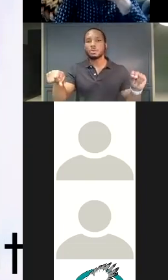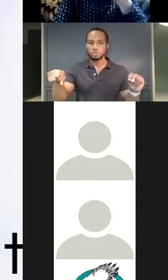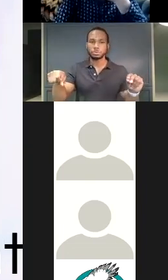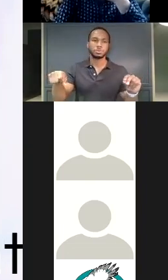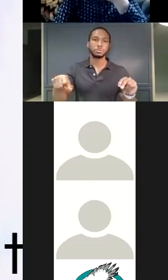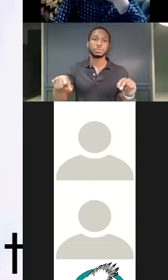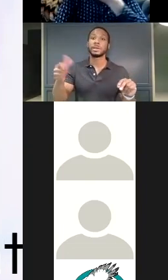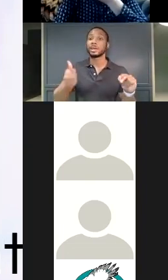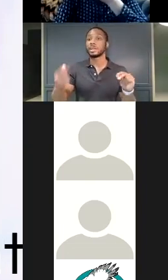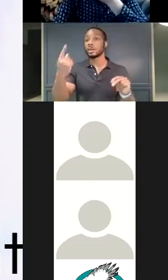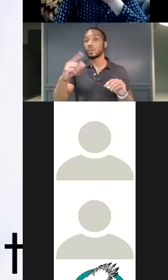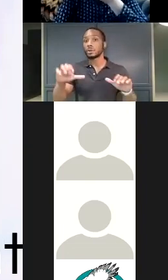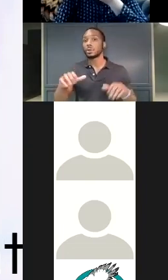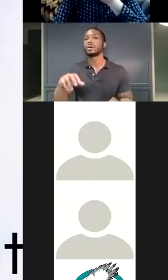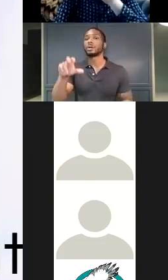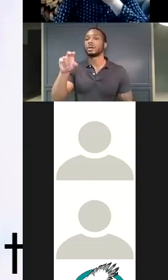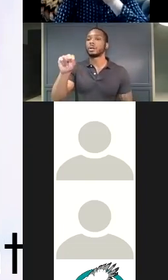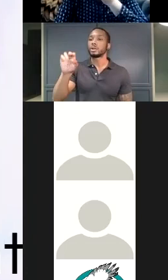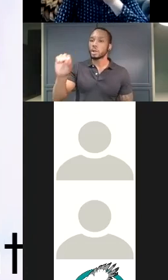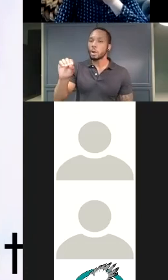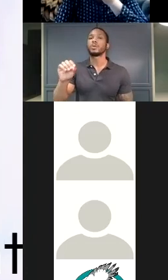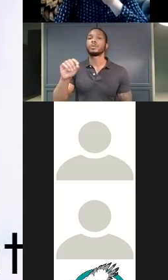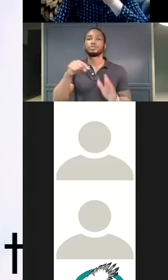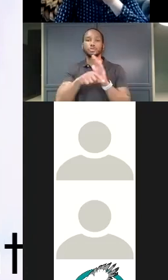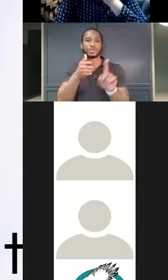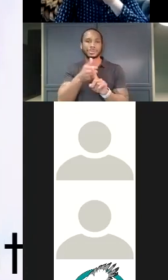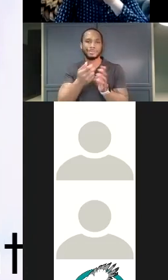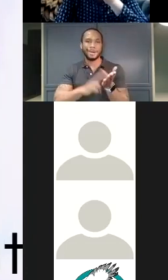Does anyone do no suicide contracts? No, okay.